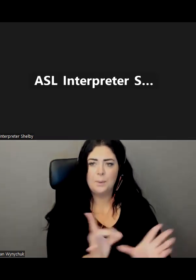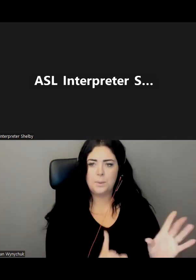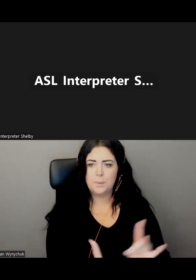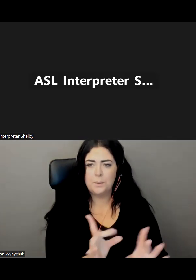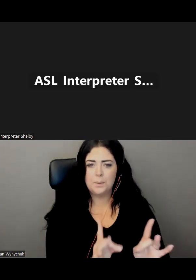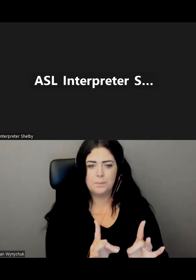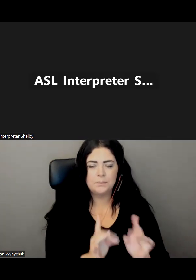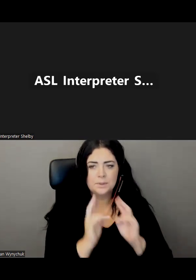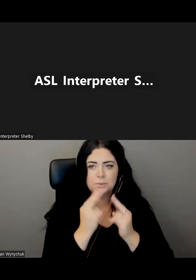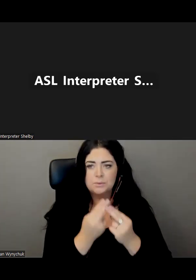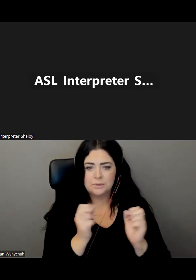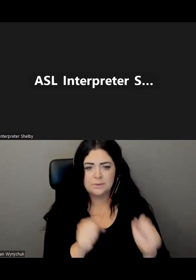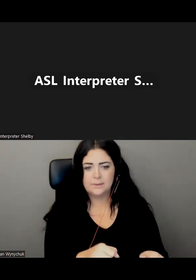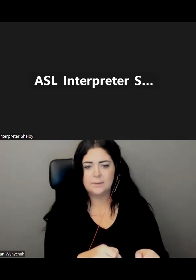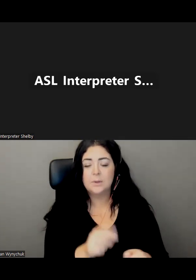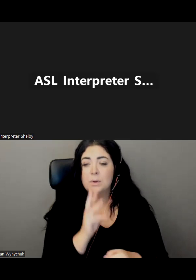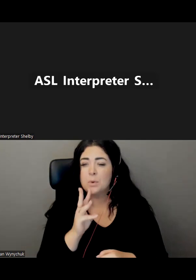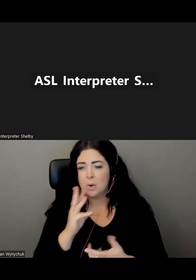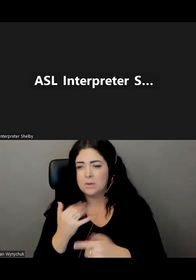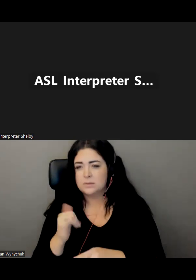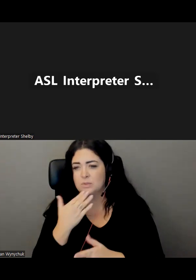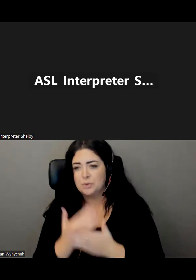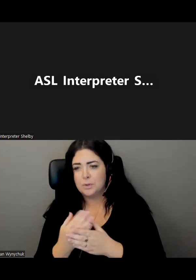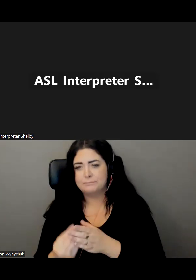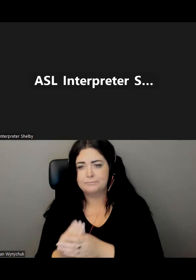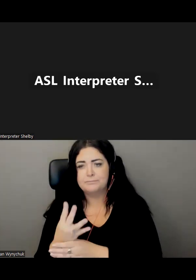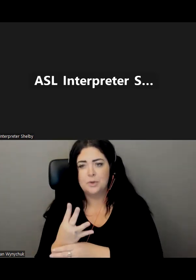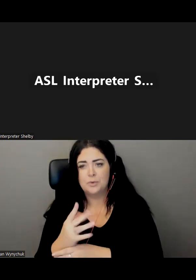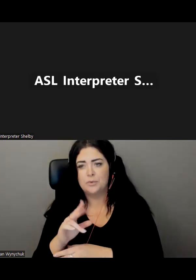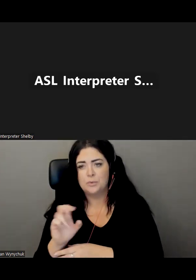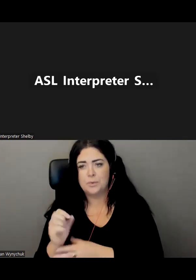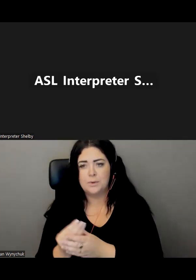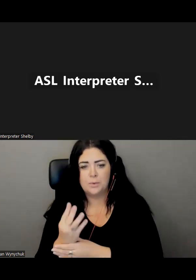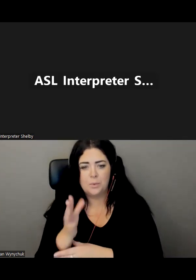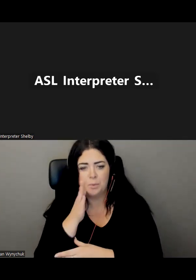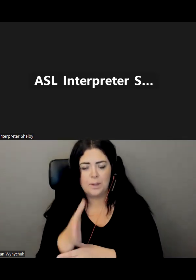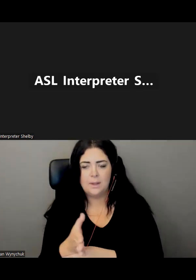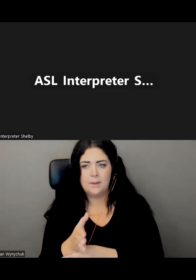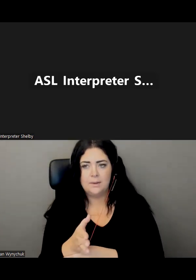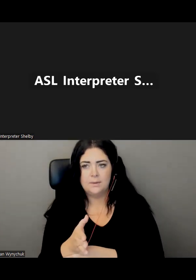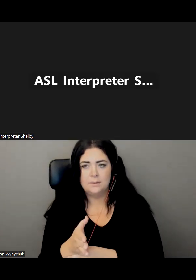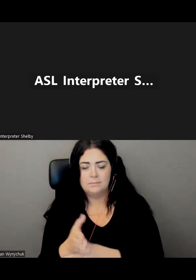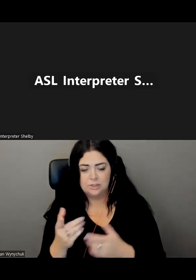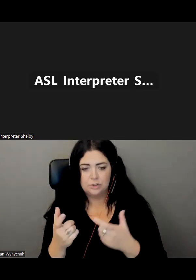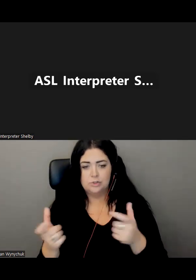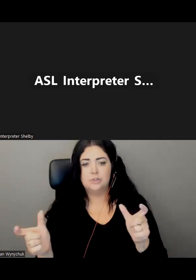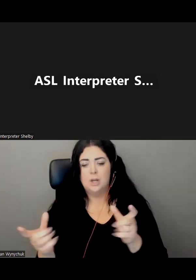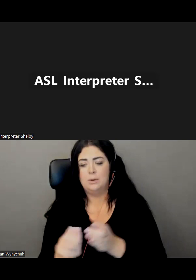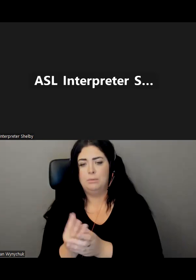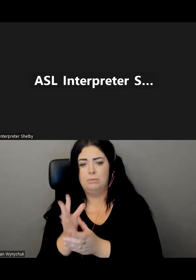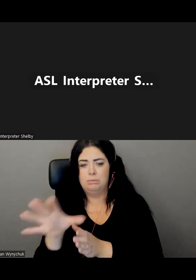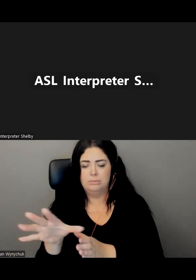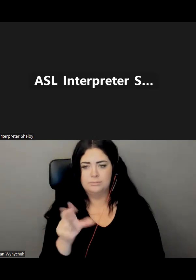lot stronger. In the water, it's still going to grow great and you'll regrow leaves and things, but it probably won't actually grow into like a big bushy